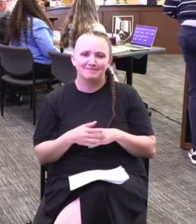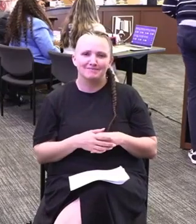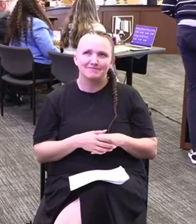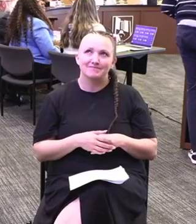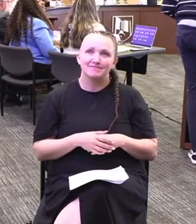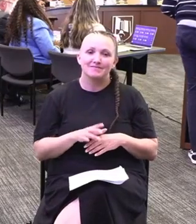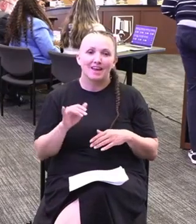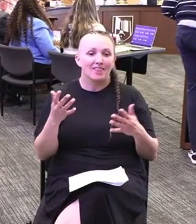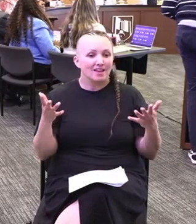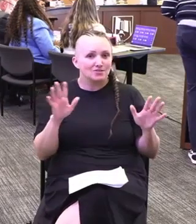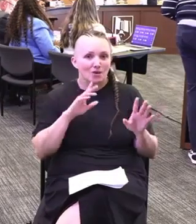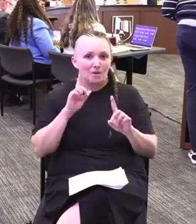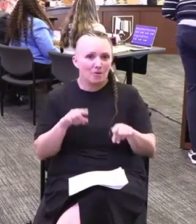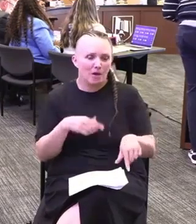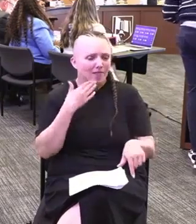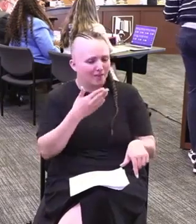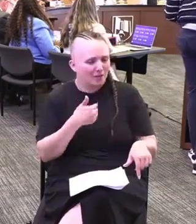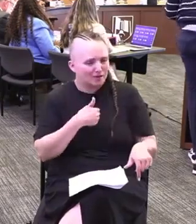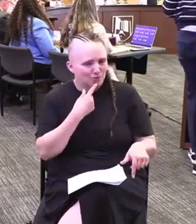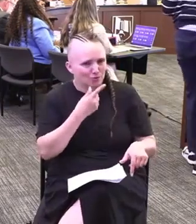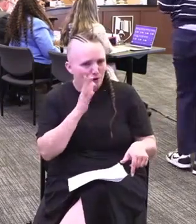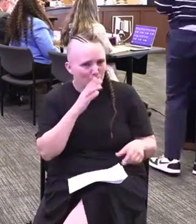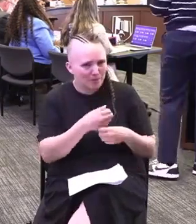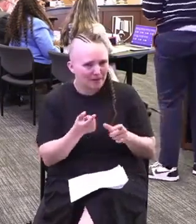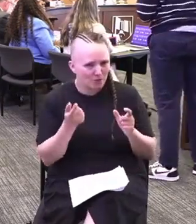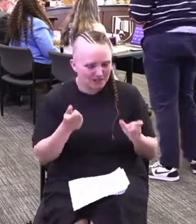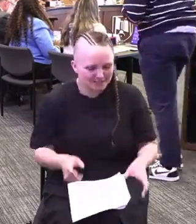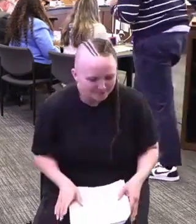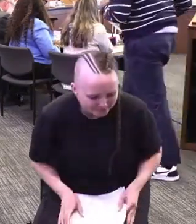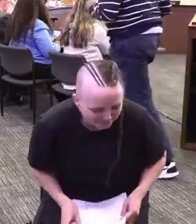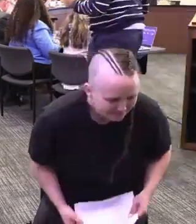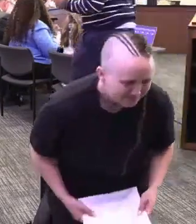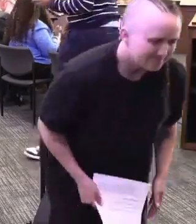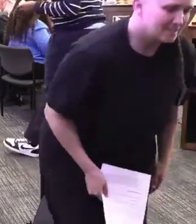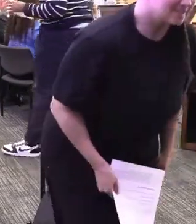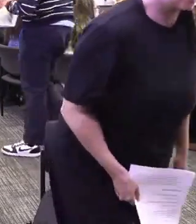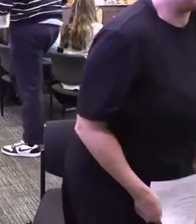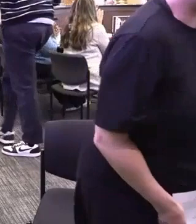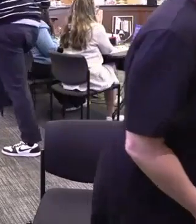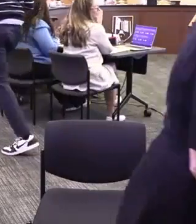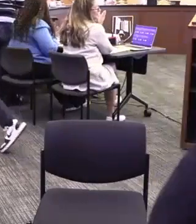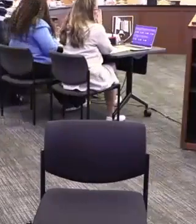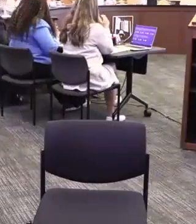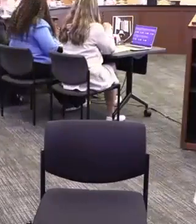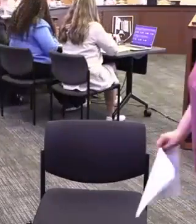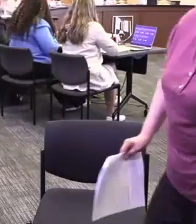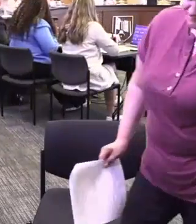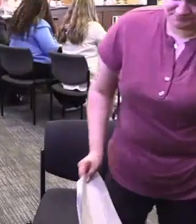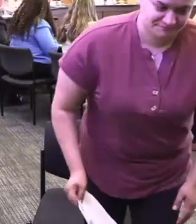That will be all today. Told you I'll make it quick. All right. Thank you.